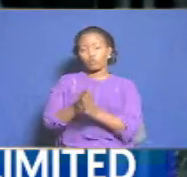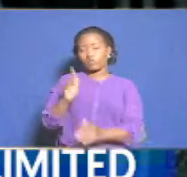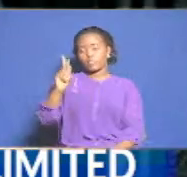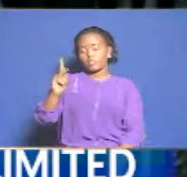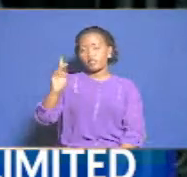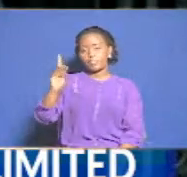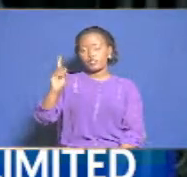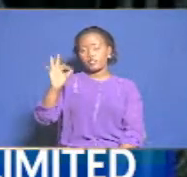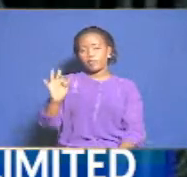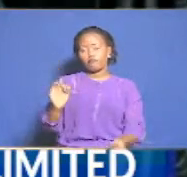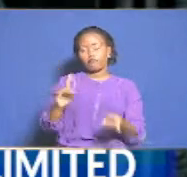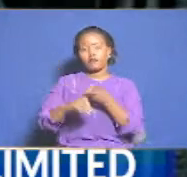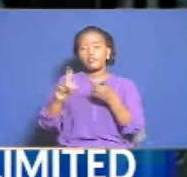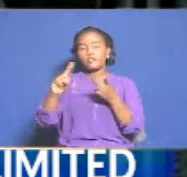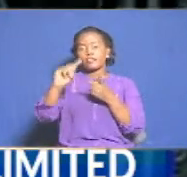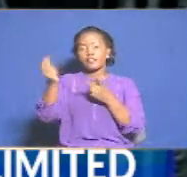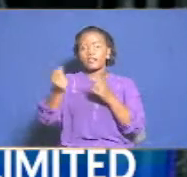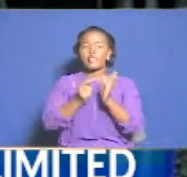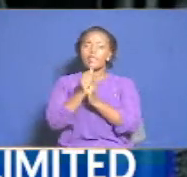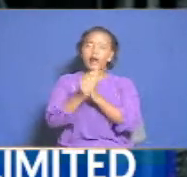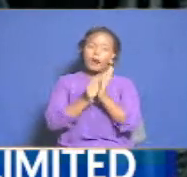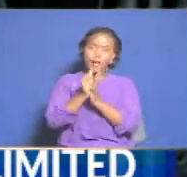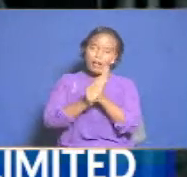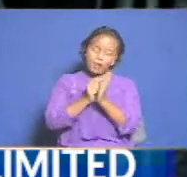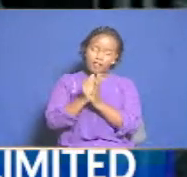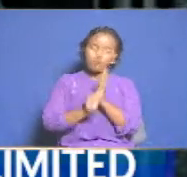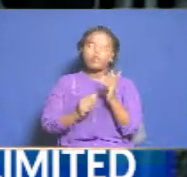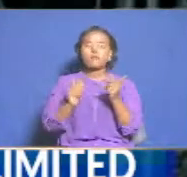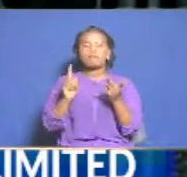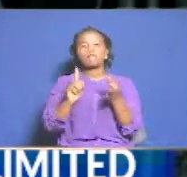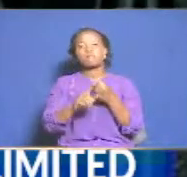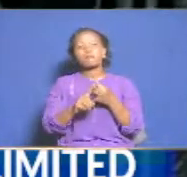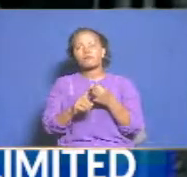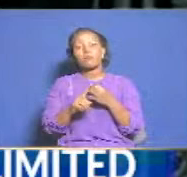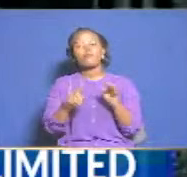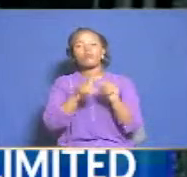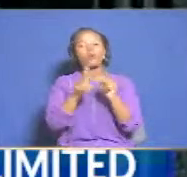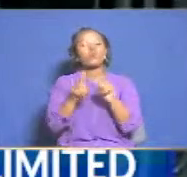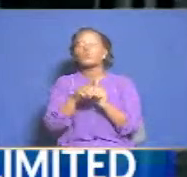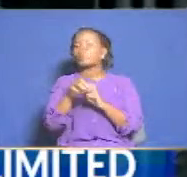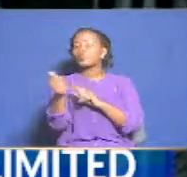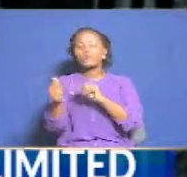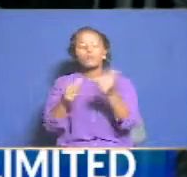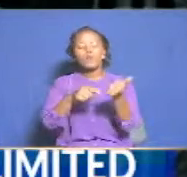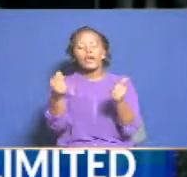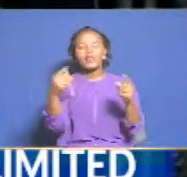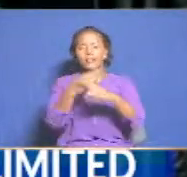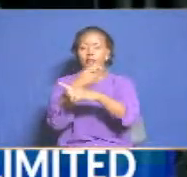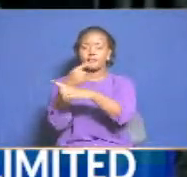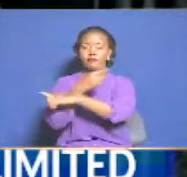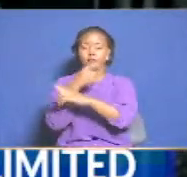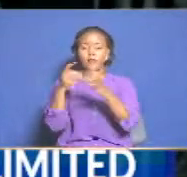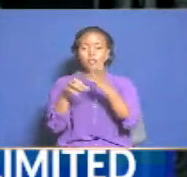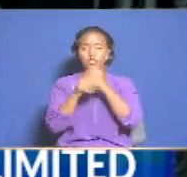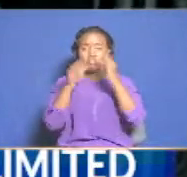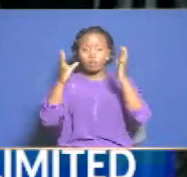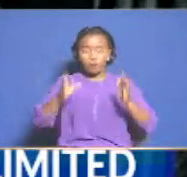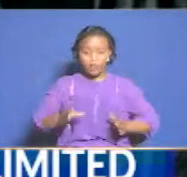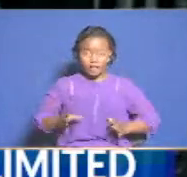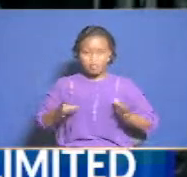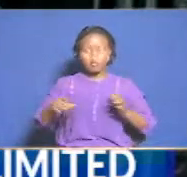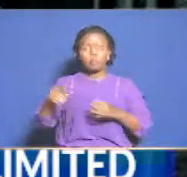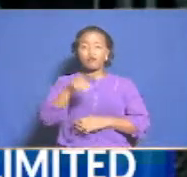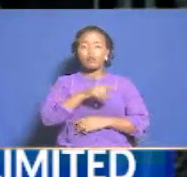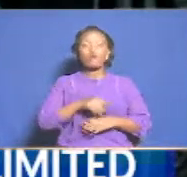Railways Corporation, the Kenya Coast Guard Services, and indeed other stakeholders, we have been able